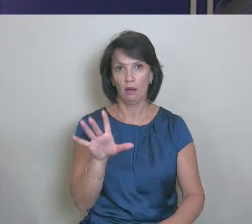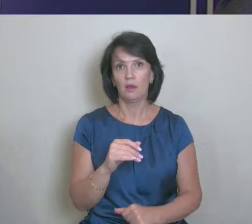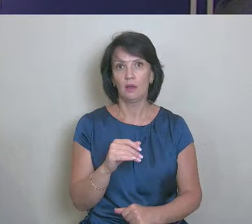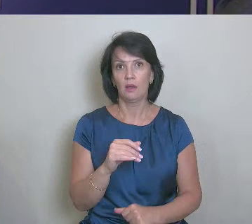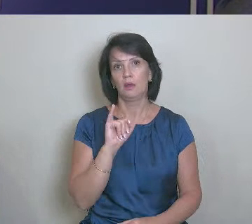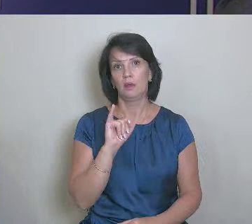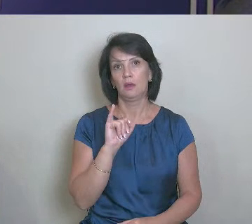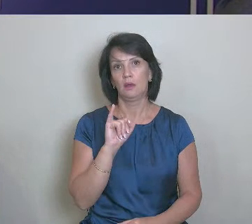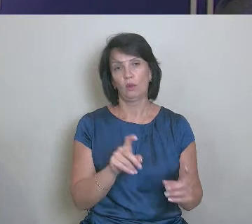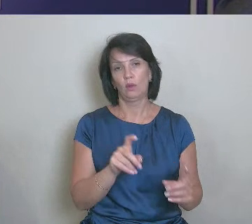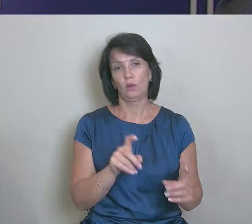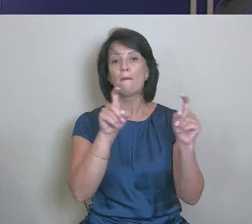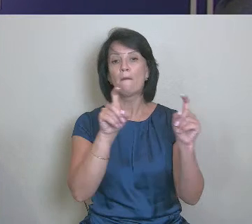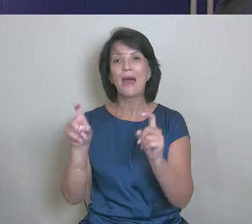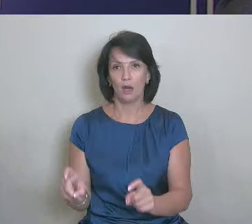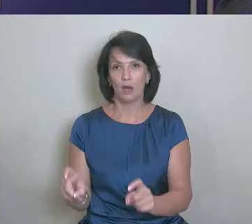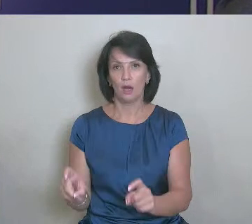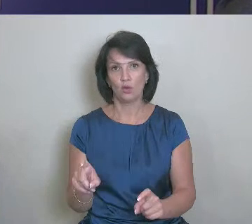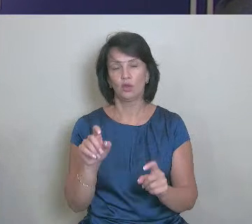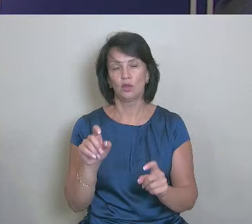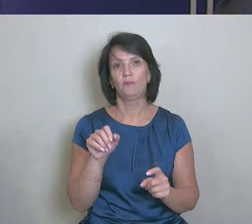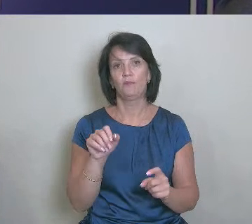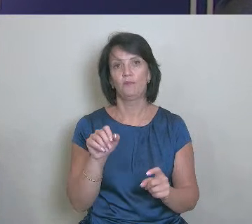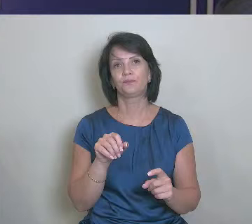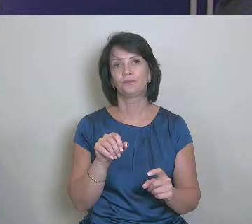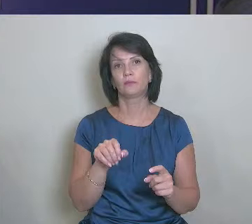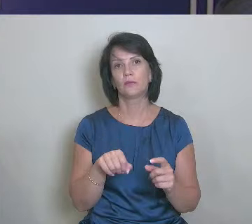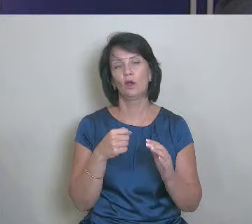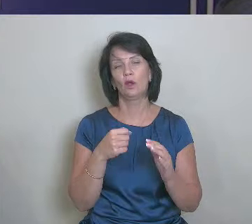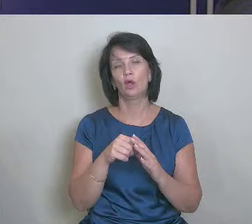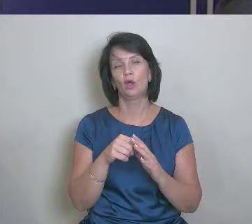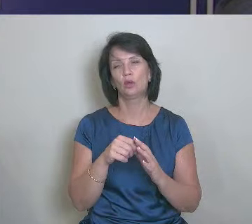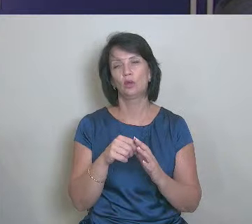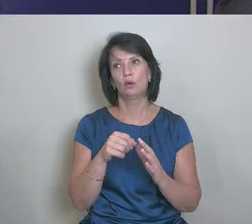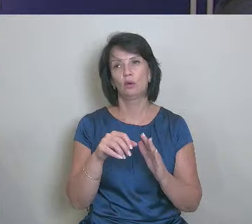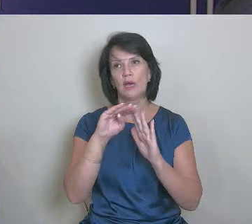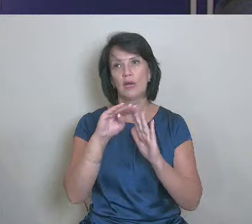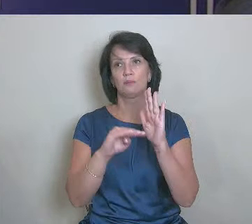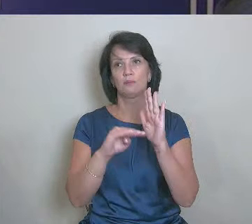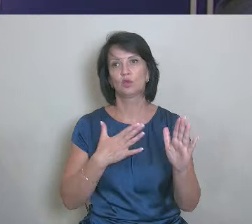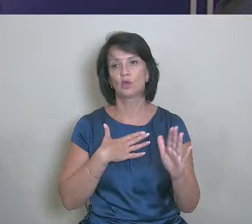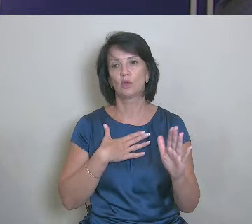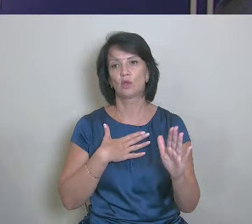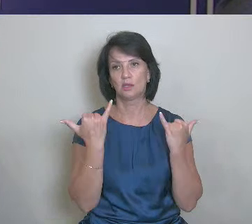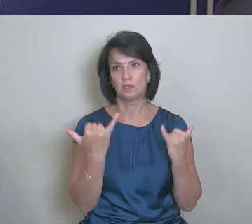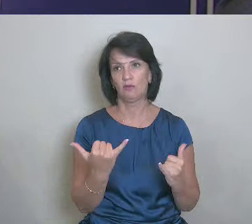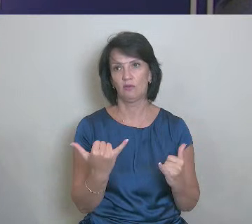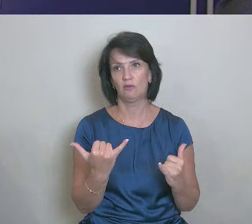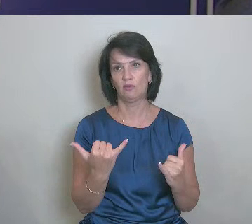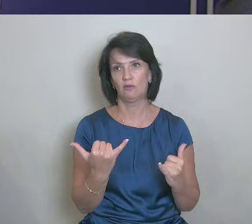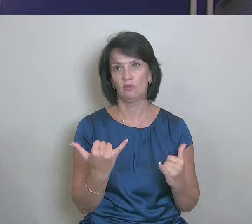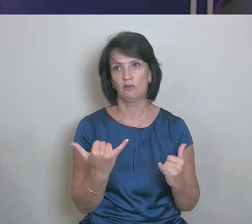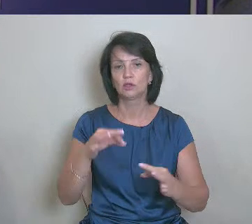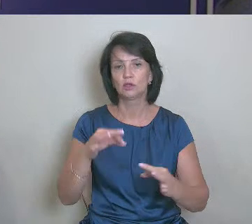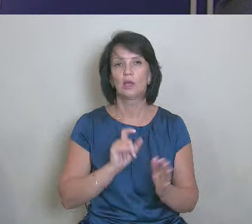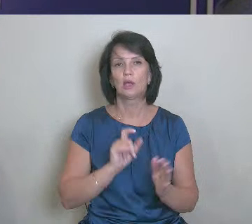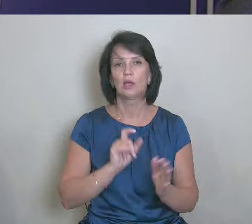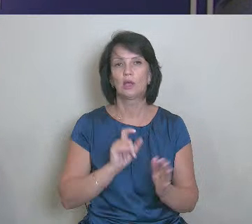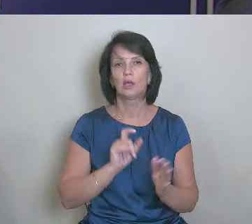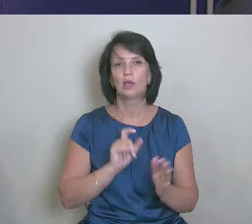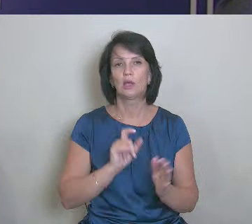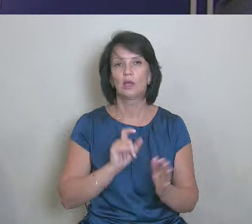that's the introductory part, and let's move over to the substance of the matter.